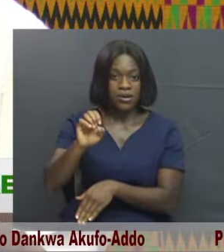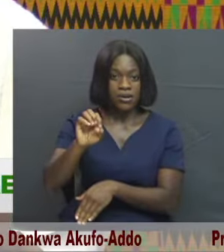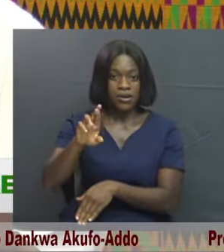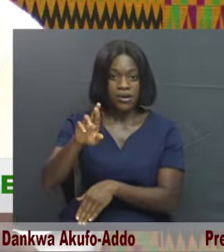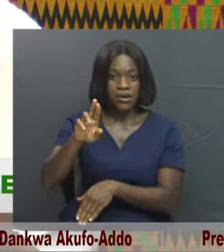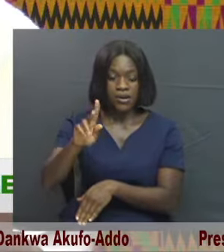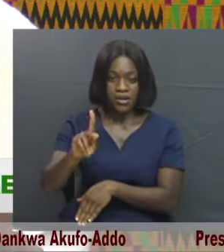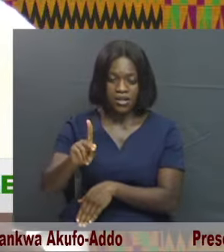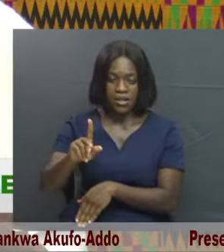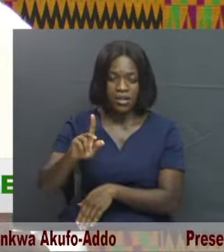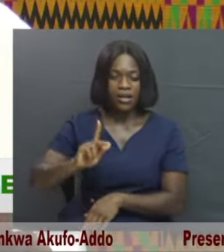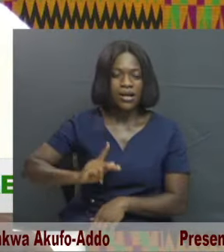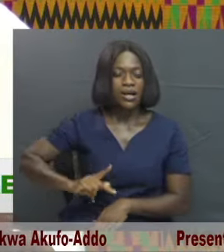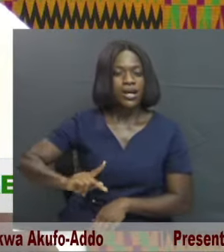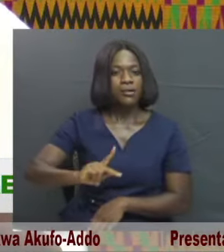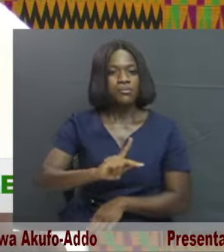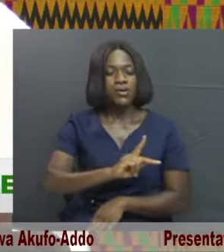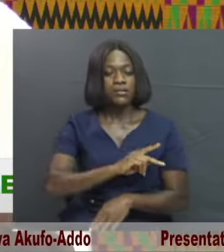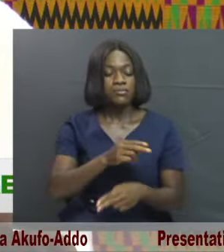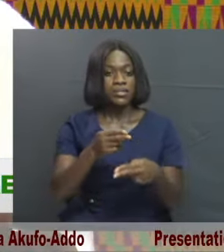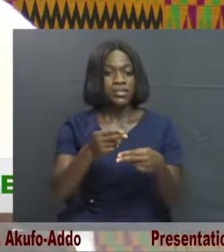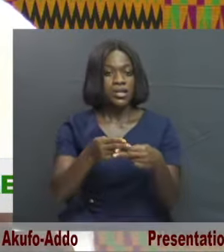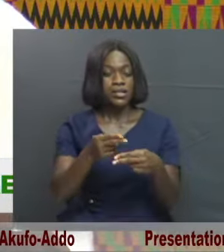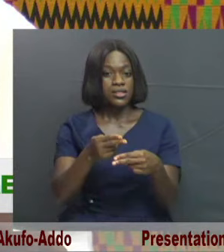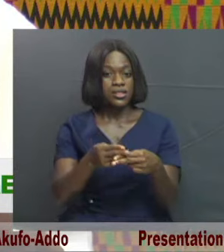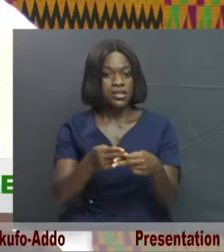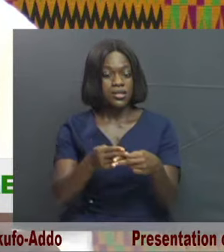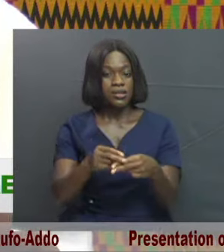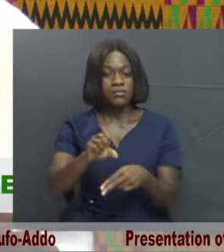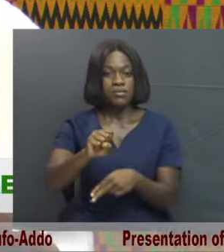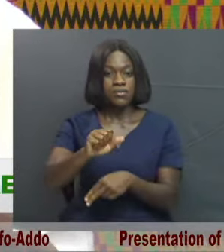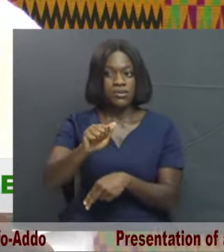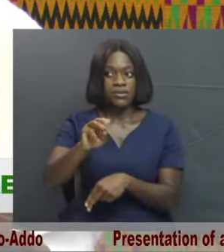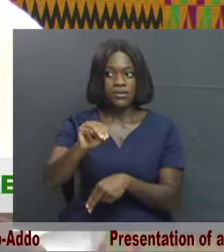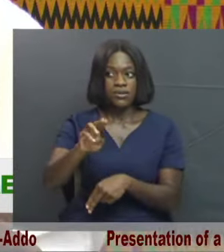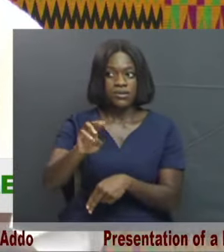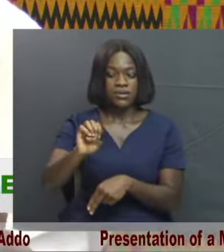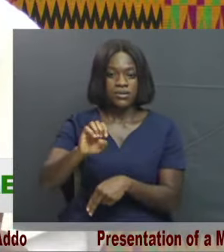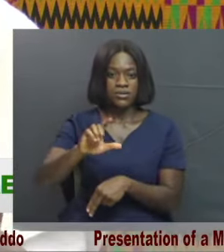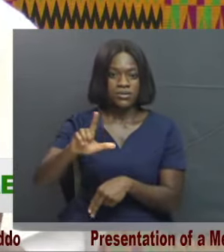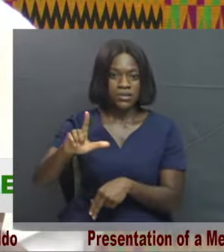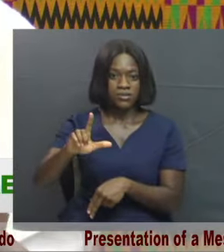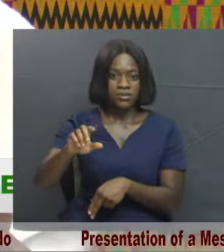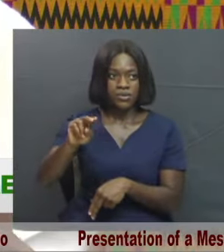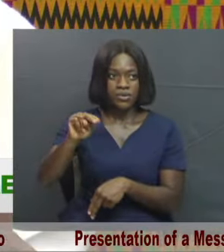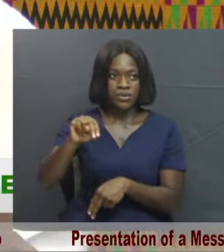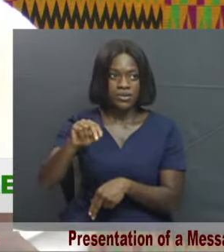to Parliament Mr Samuel and